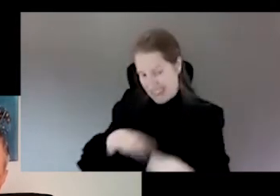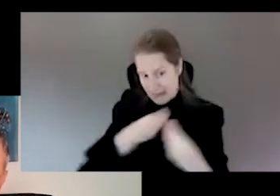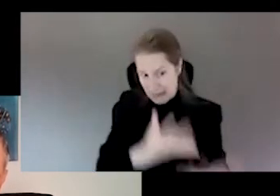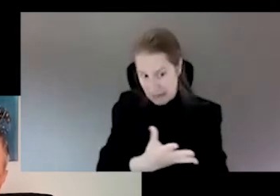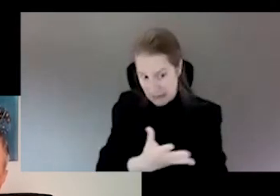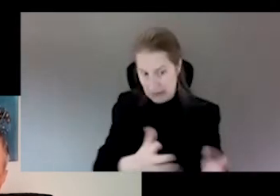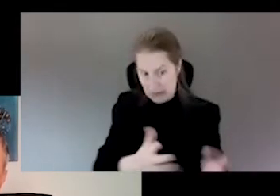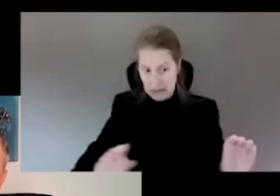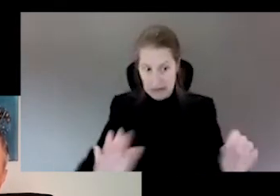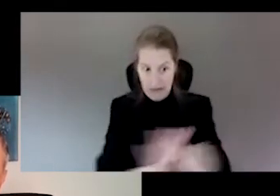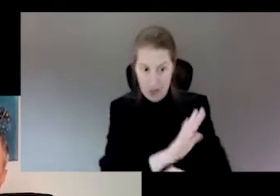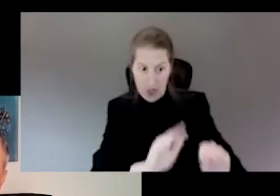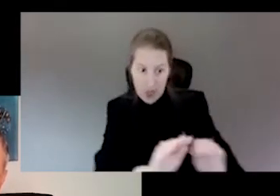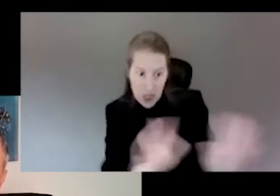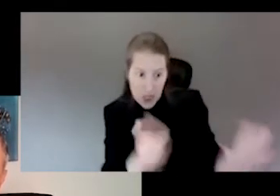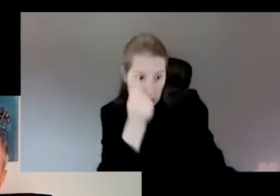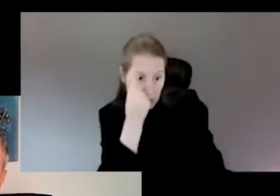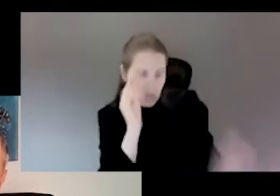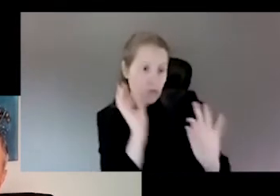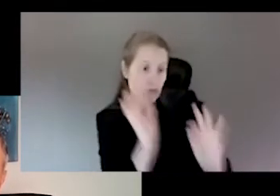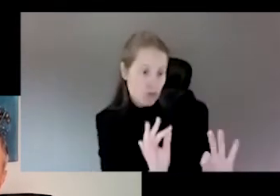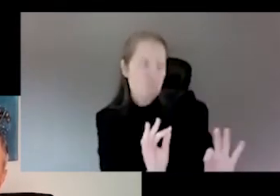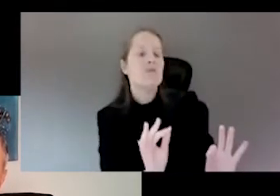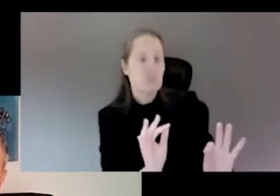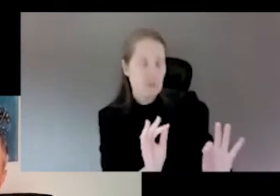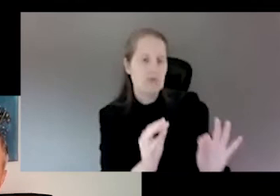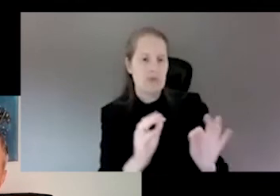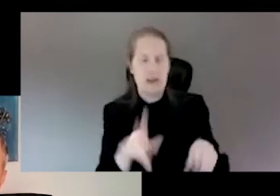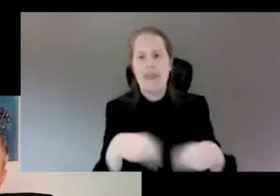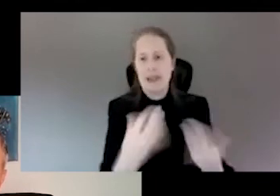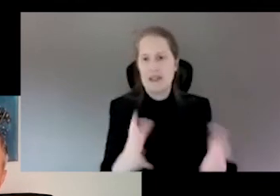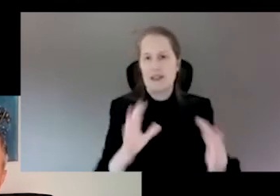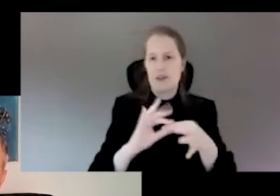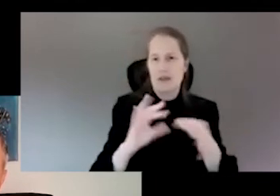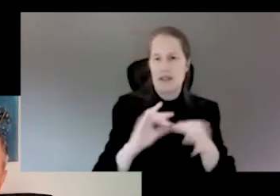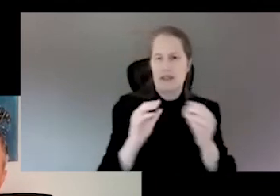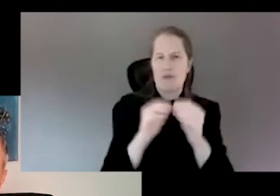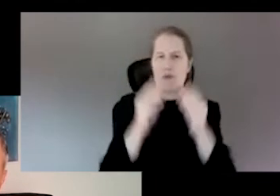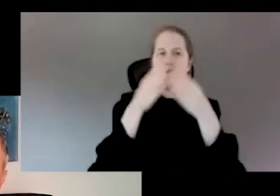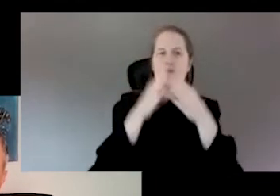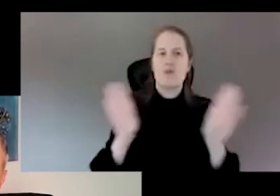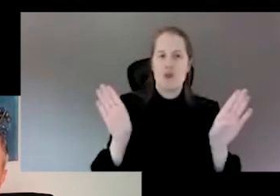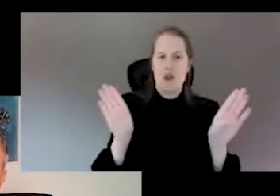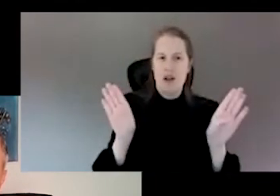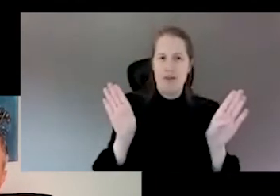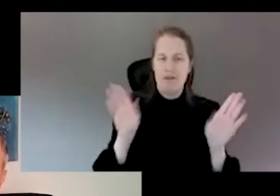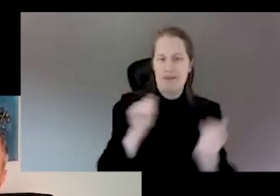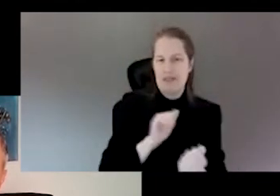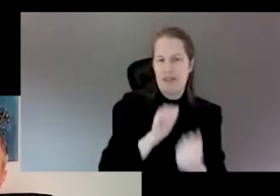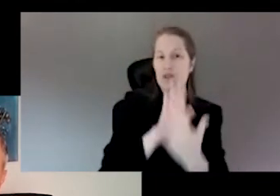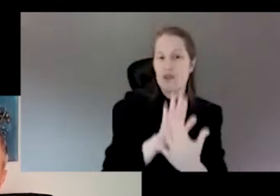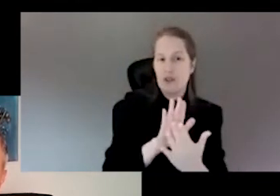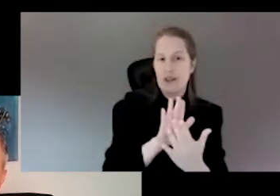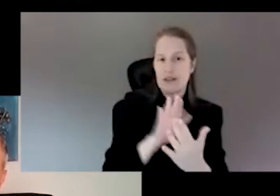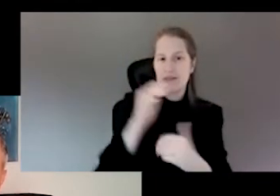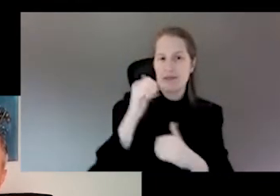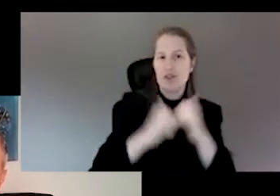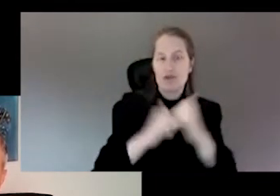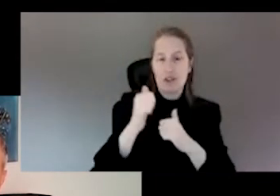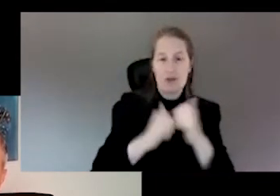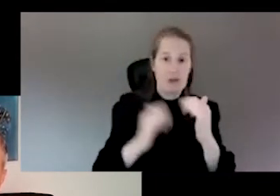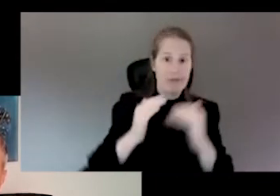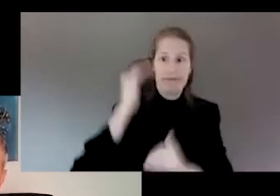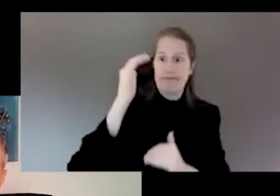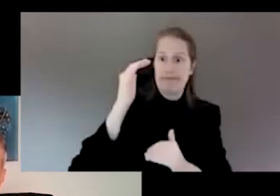understood, and then deliver the messaging in kind of a broader format to kind of address those structural inequities that continue